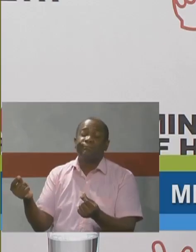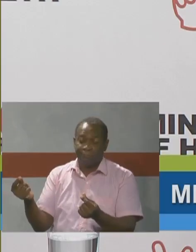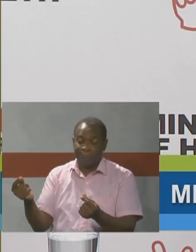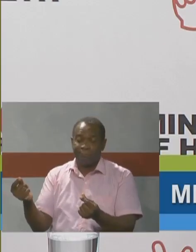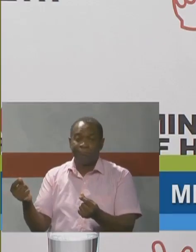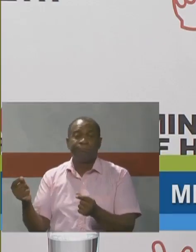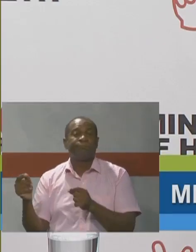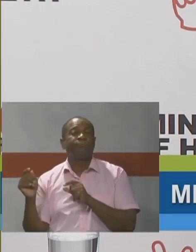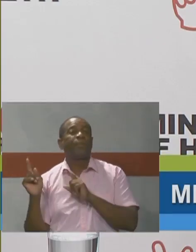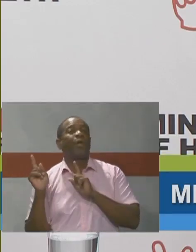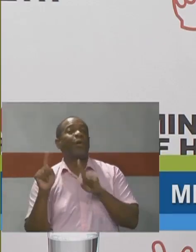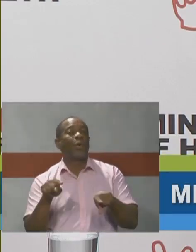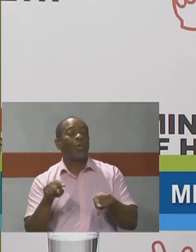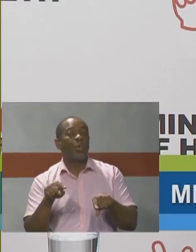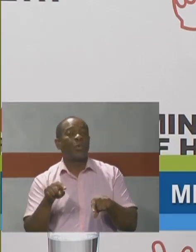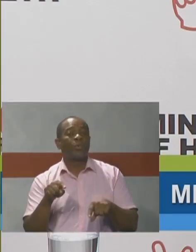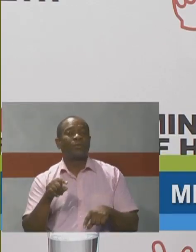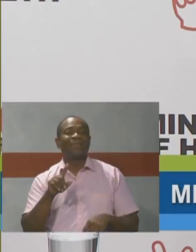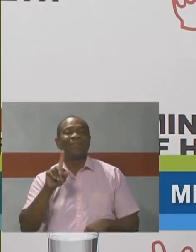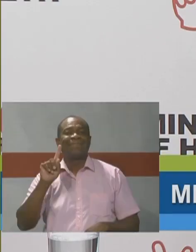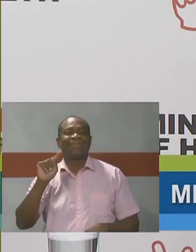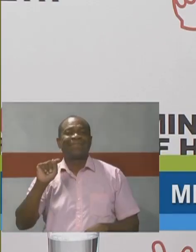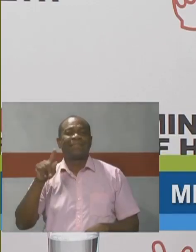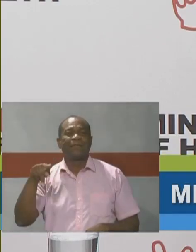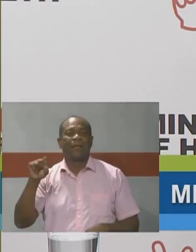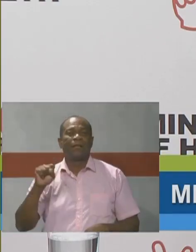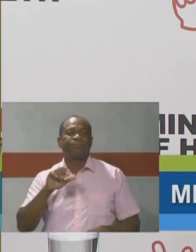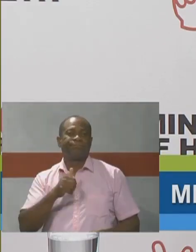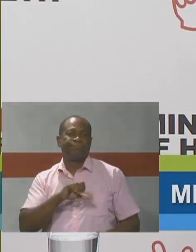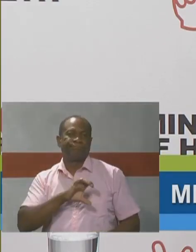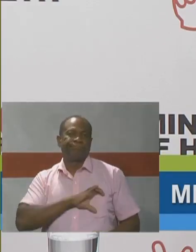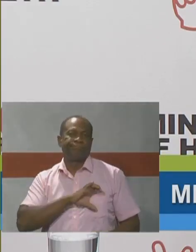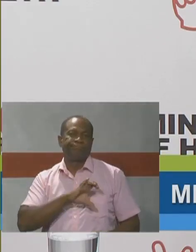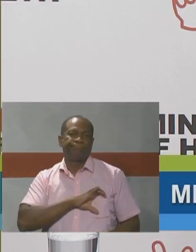please send it to the TTPS, and they are the